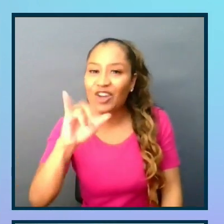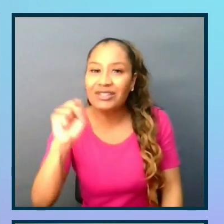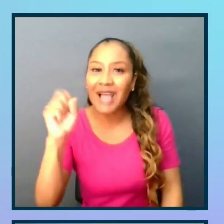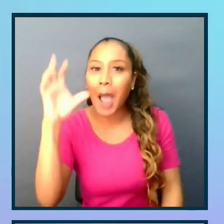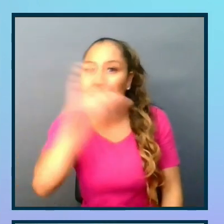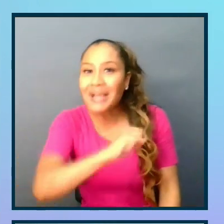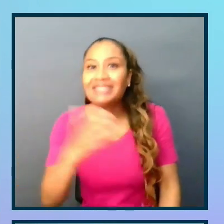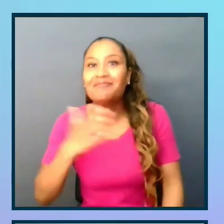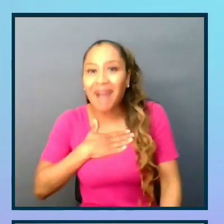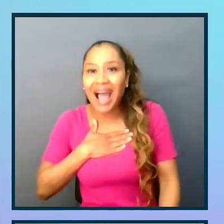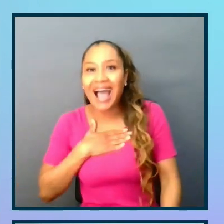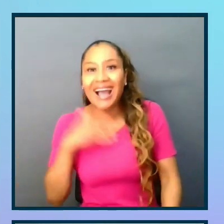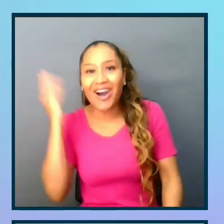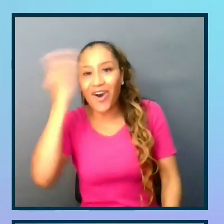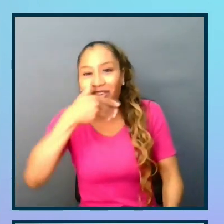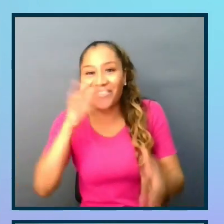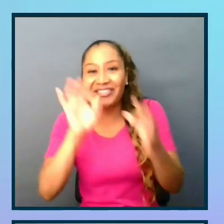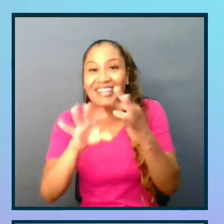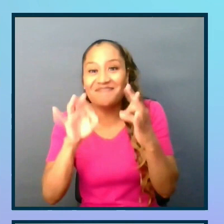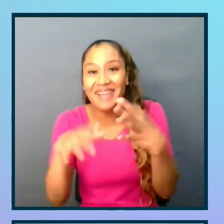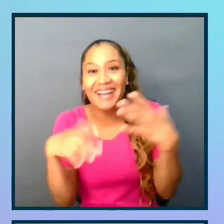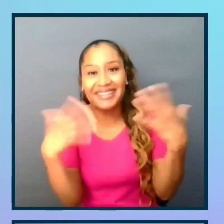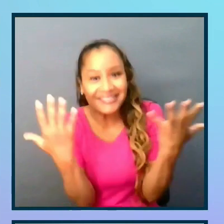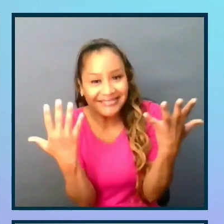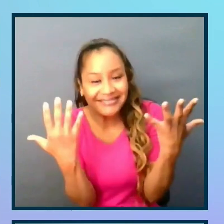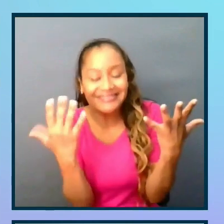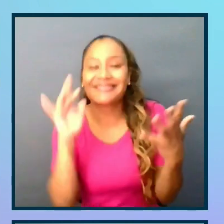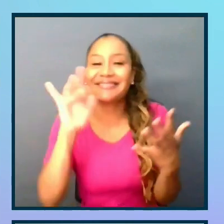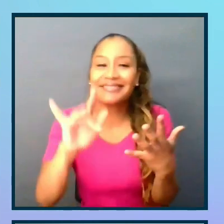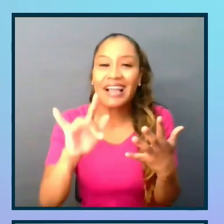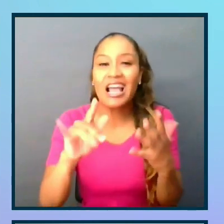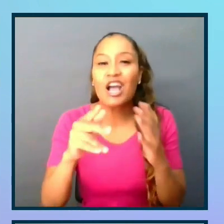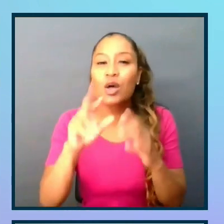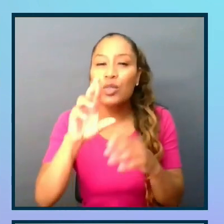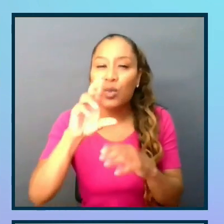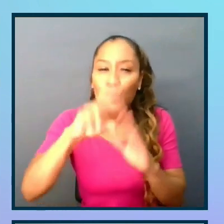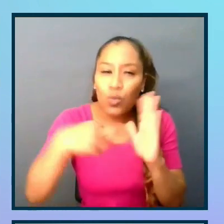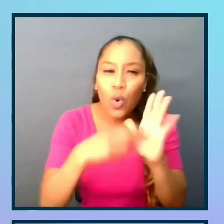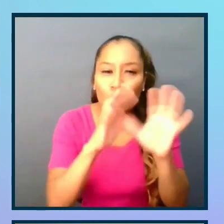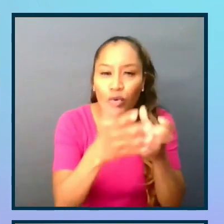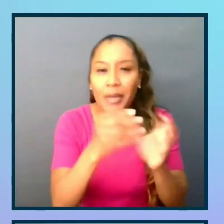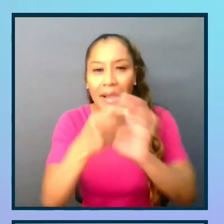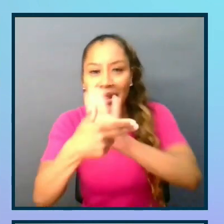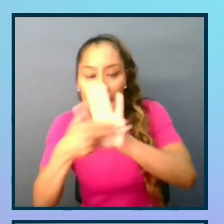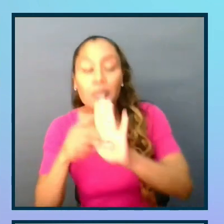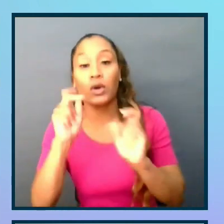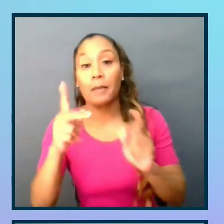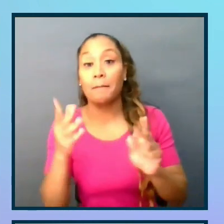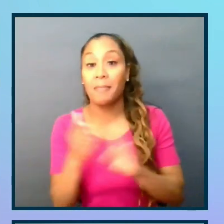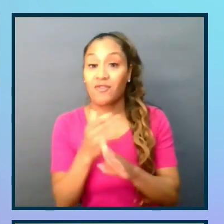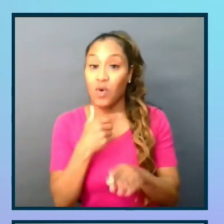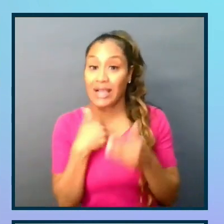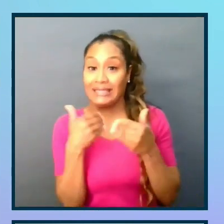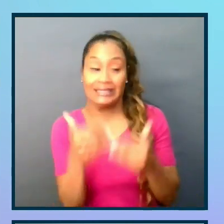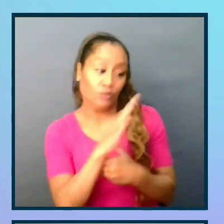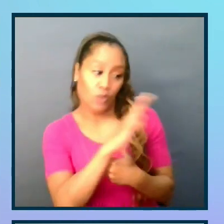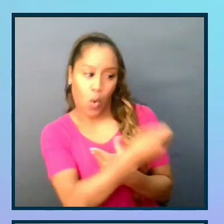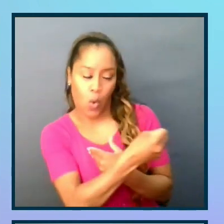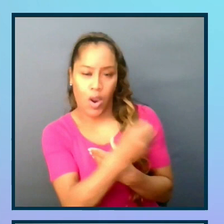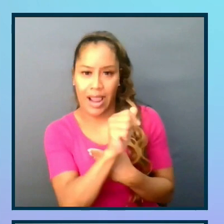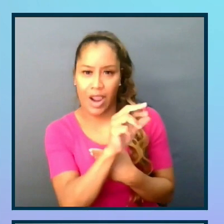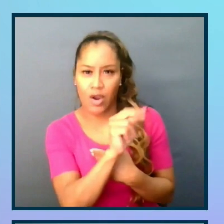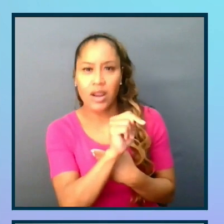feedback, believe it or not, to add the role group and the labeling mechanism. So before we continue, Aaron, I want to, and actually,